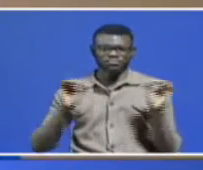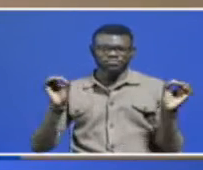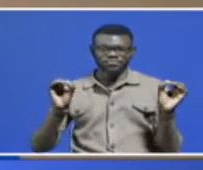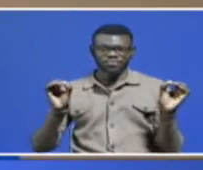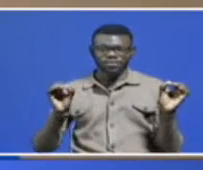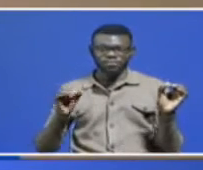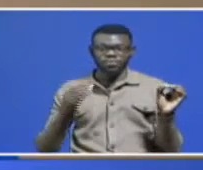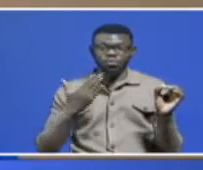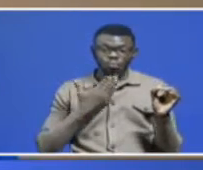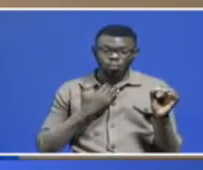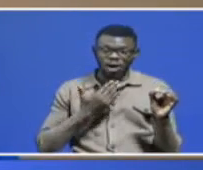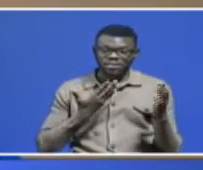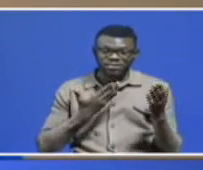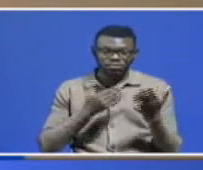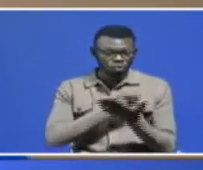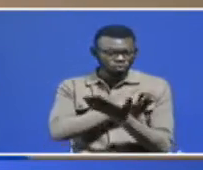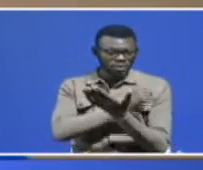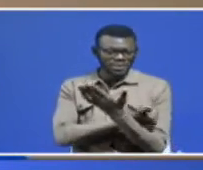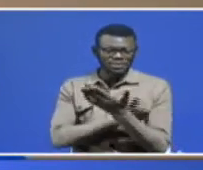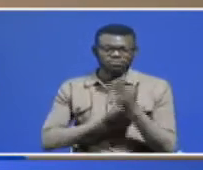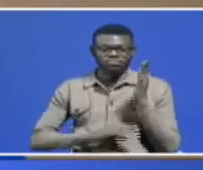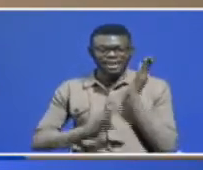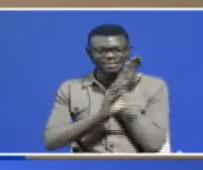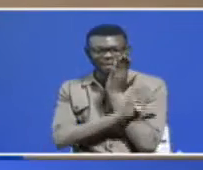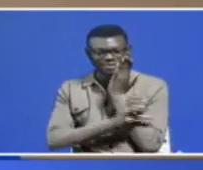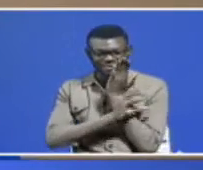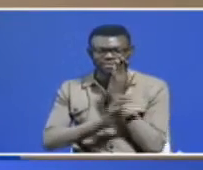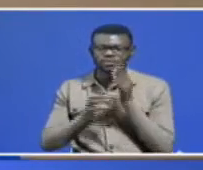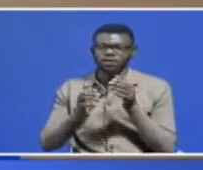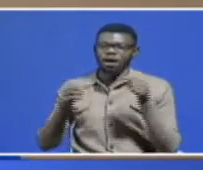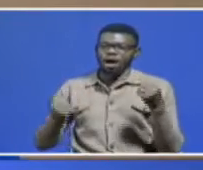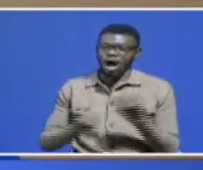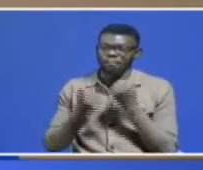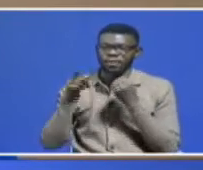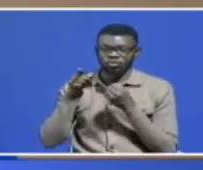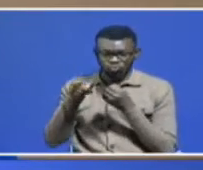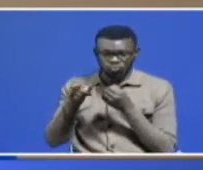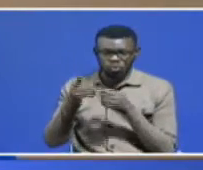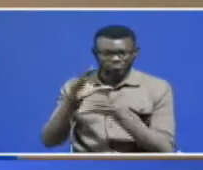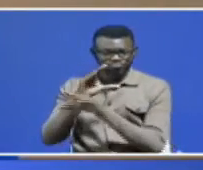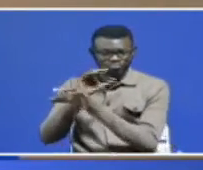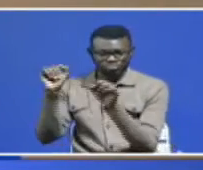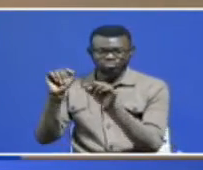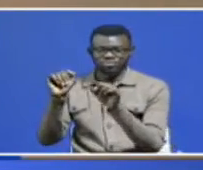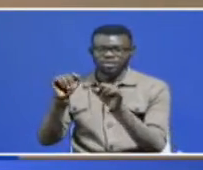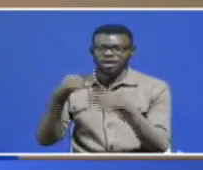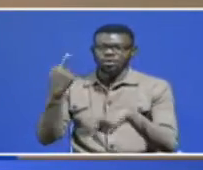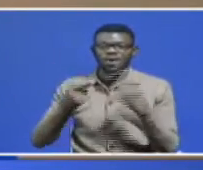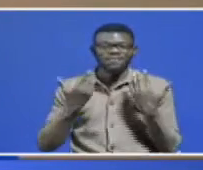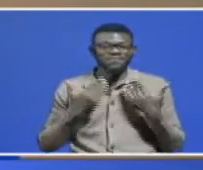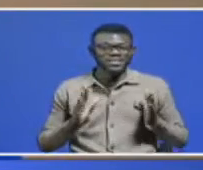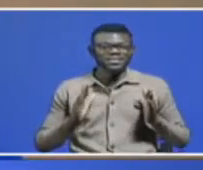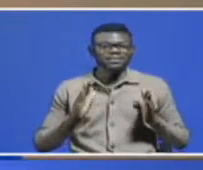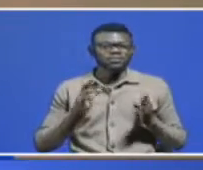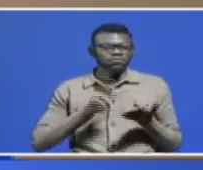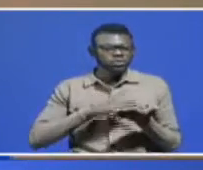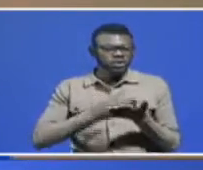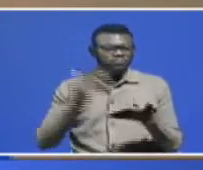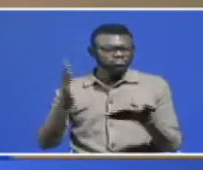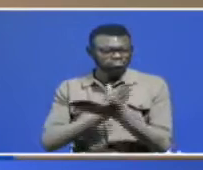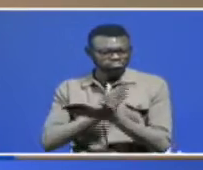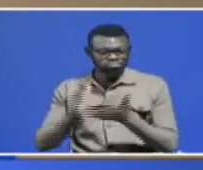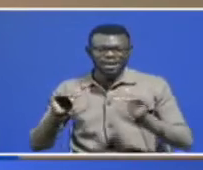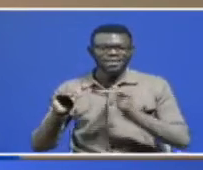the executive authority of the country, you are able to distribute resources equitably to all the